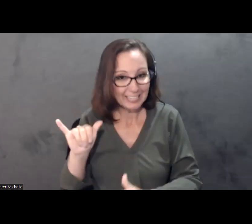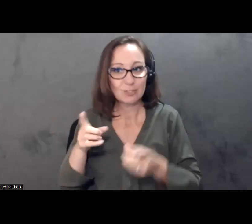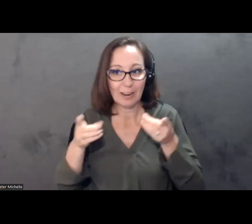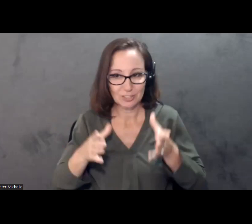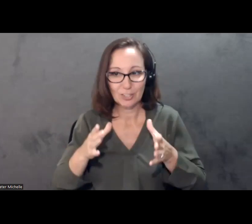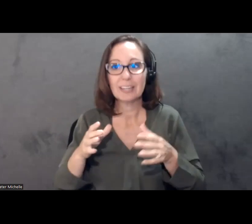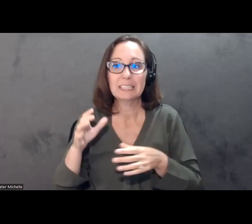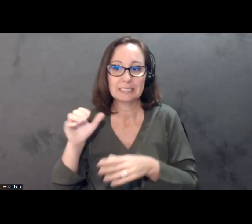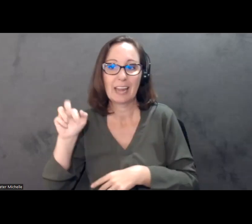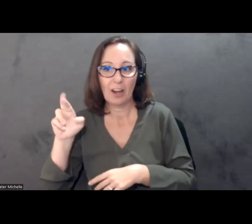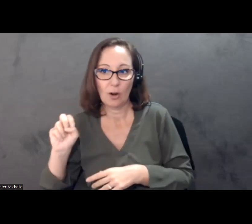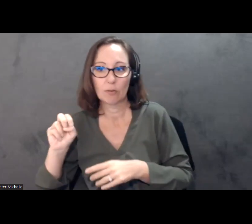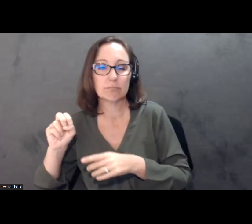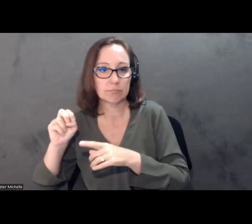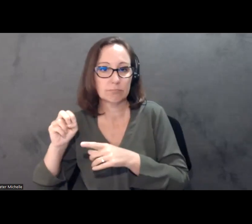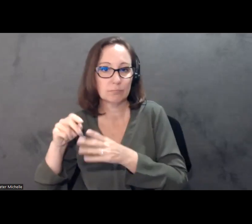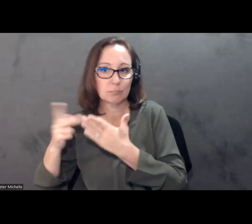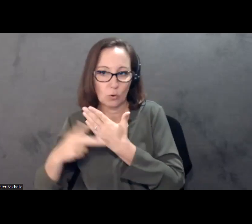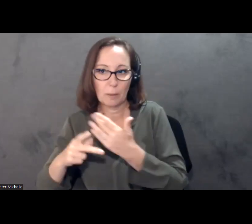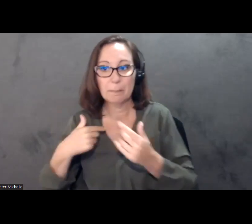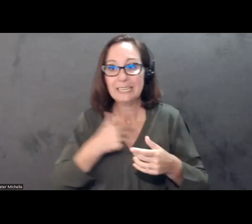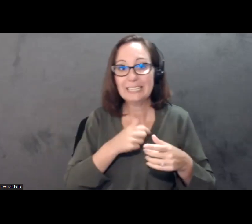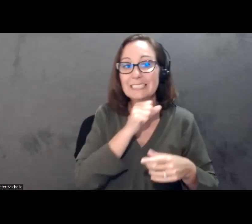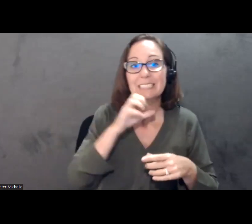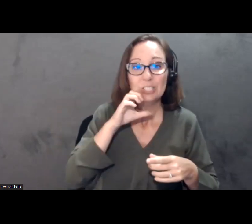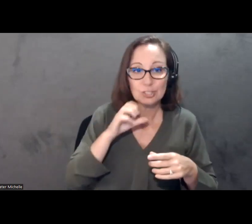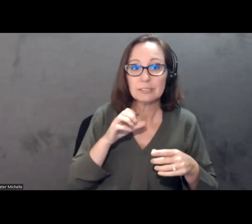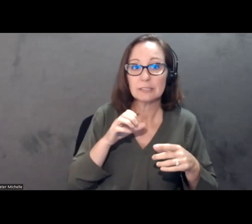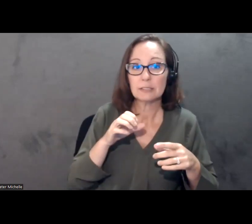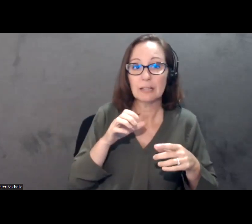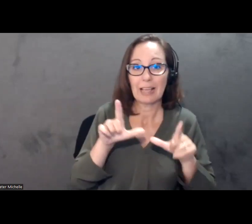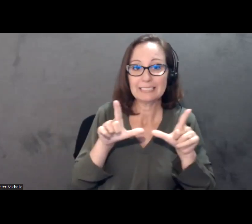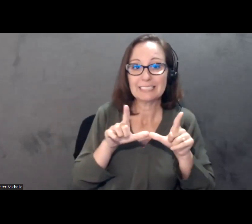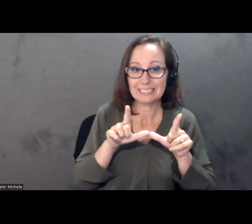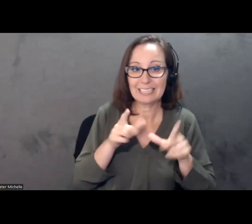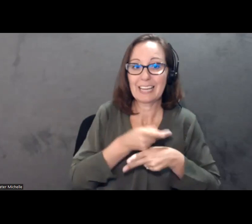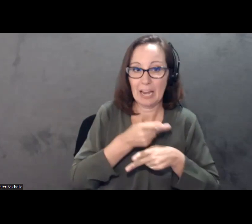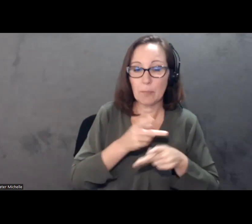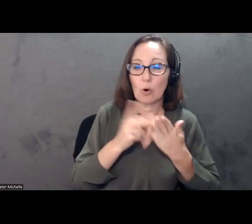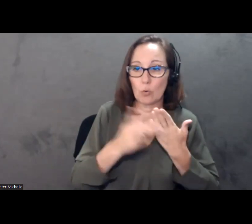my position, I have oversight of the Adult and Senior Care Licensing Program, which serves over